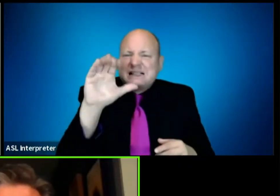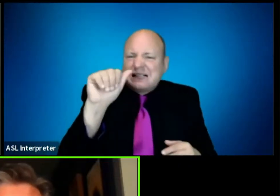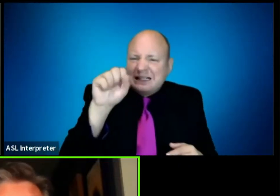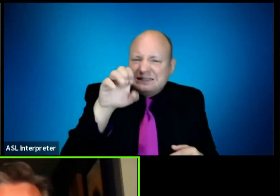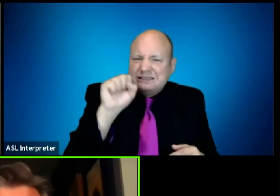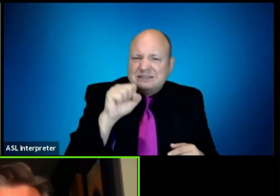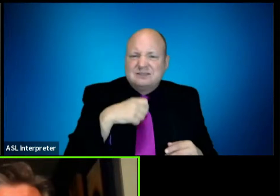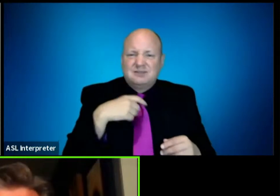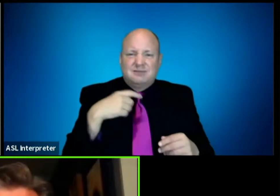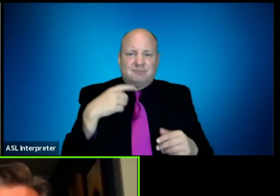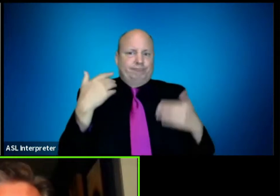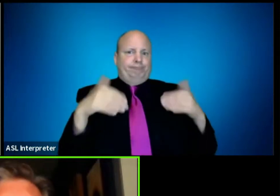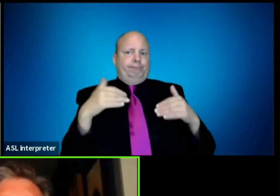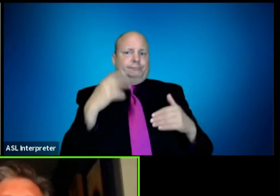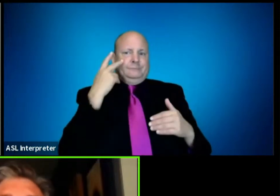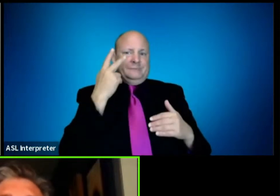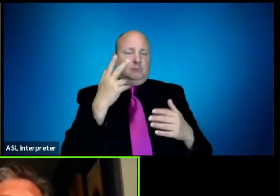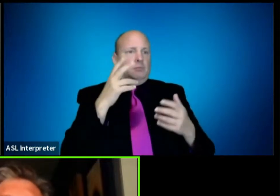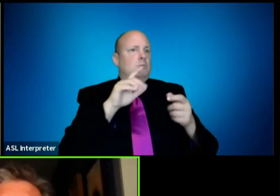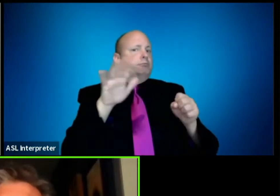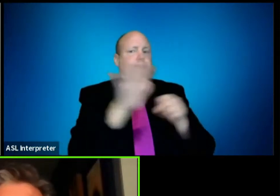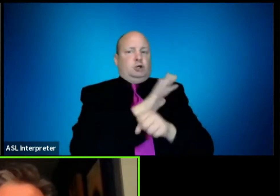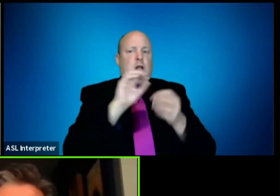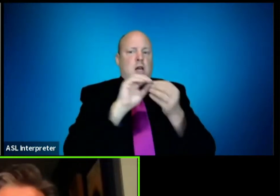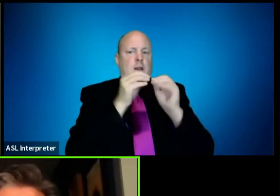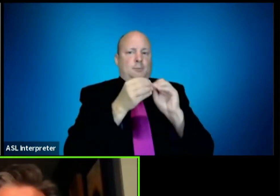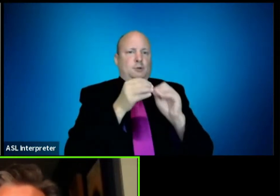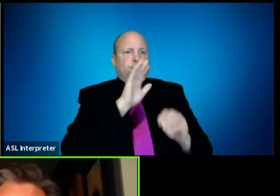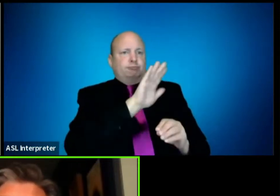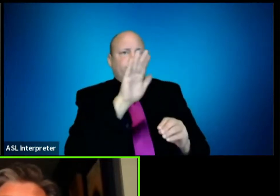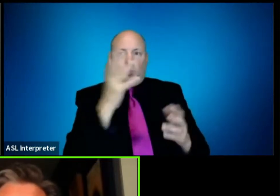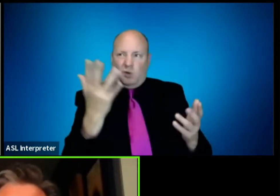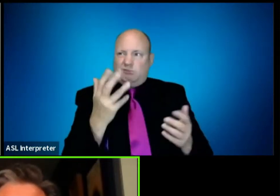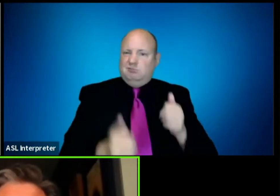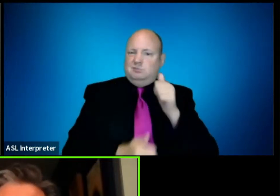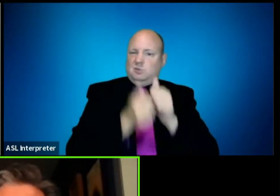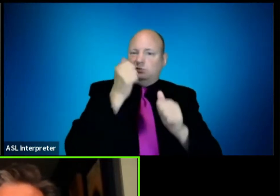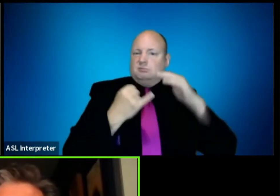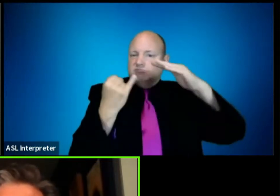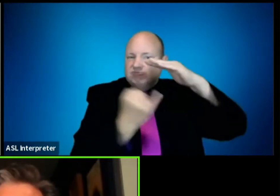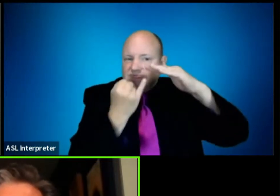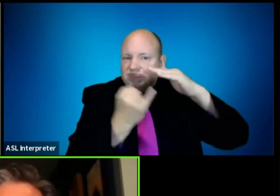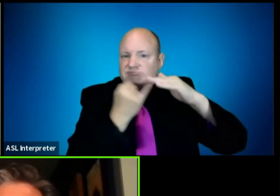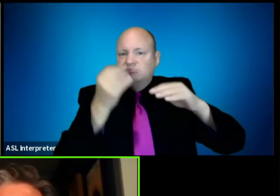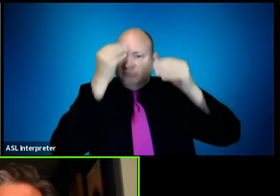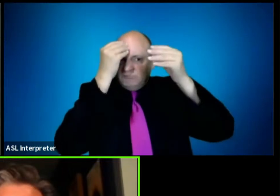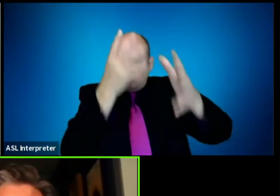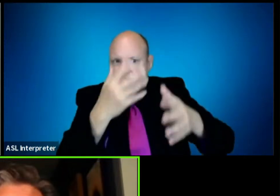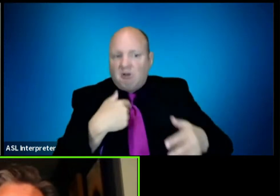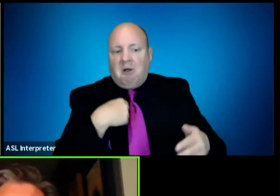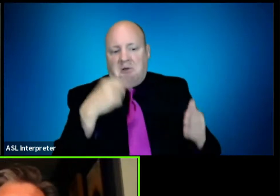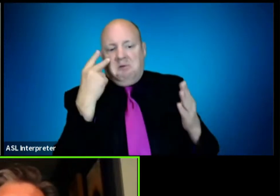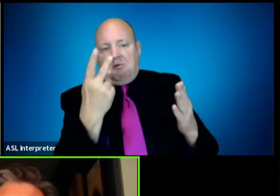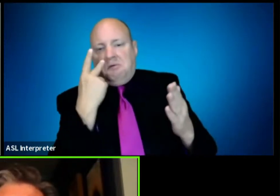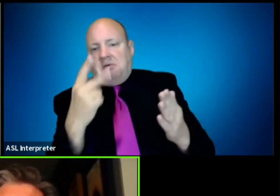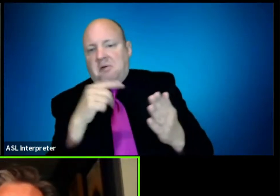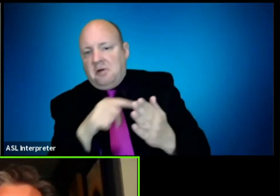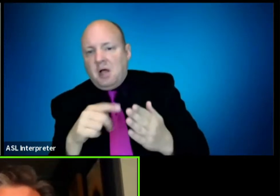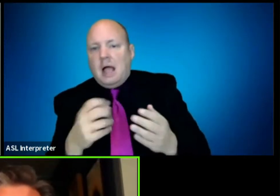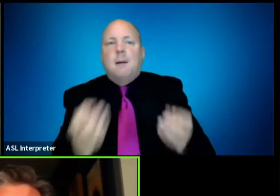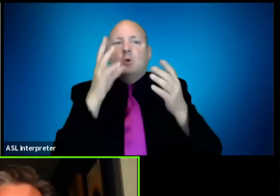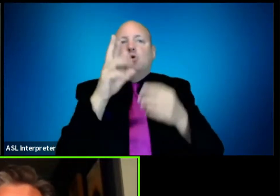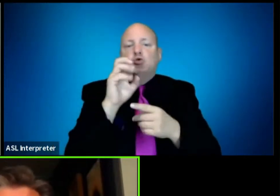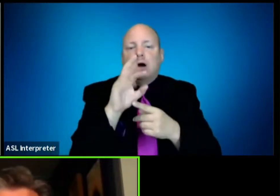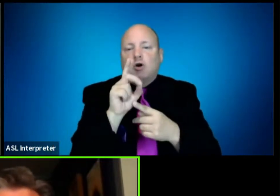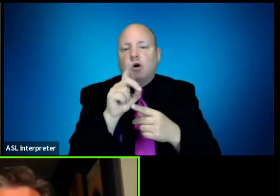number of folks who are quarantined, but we do track the cases. And what we continue to see, even early in the school year, is while we're